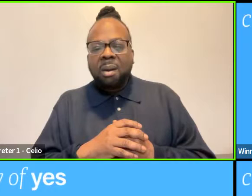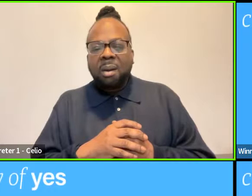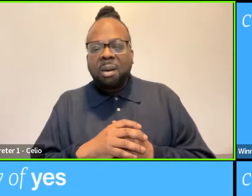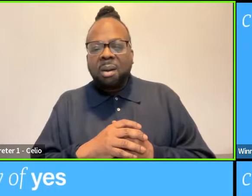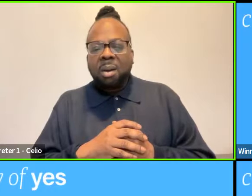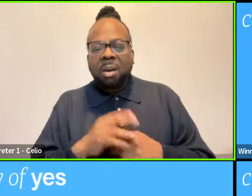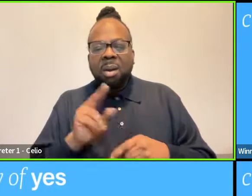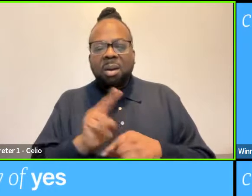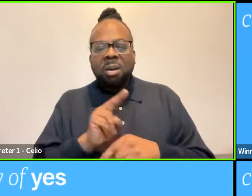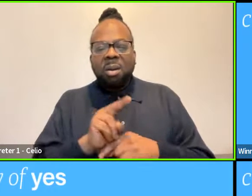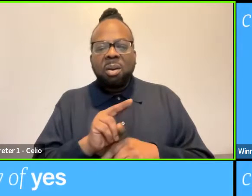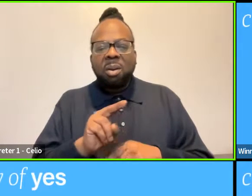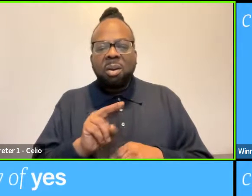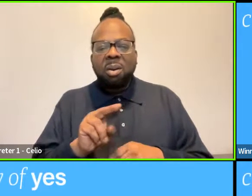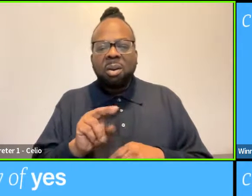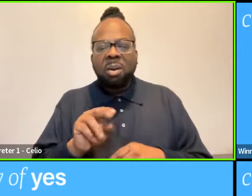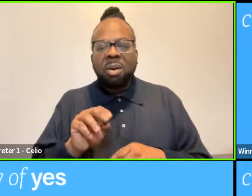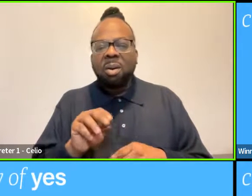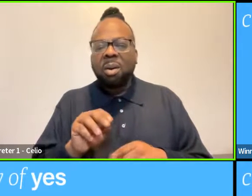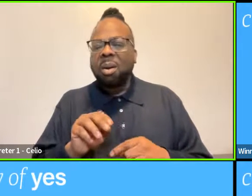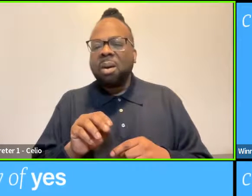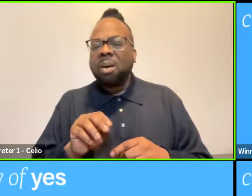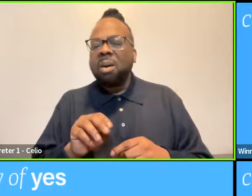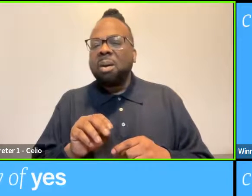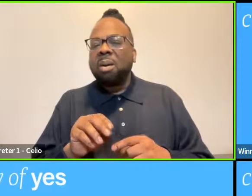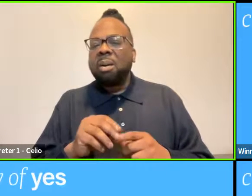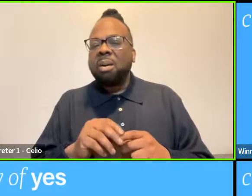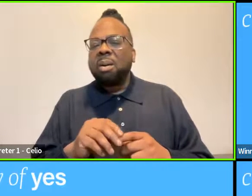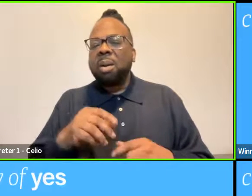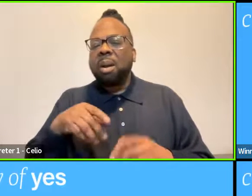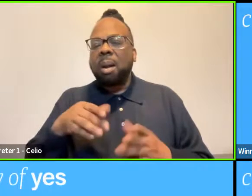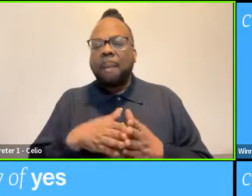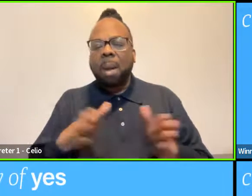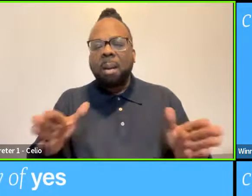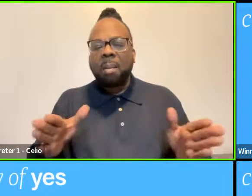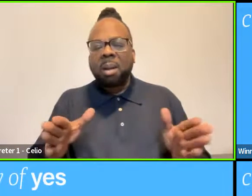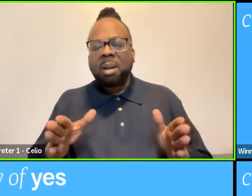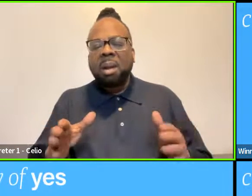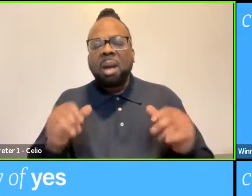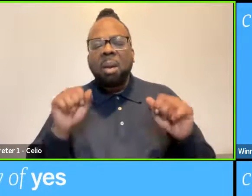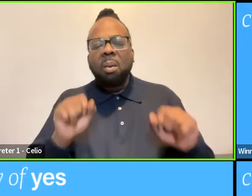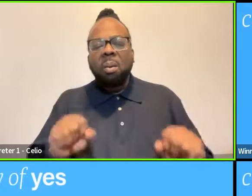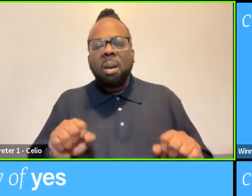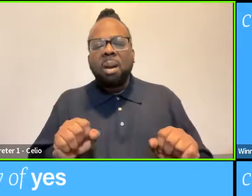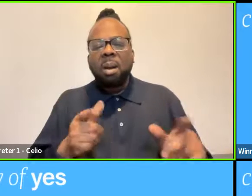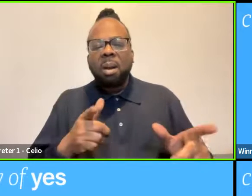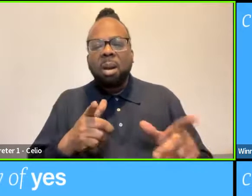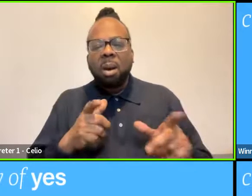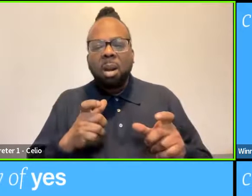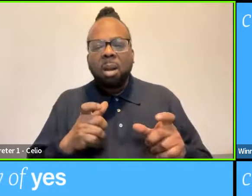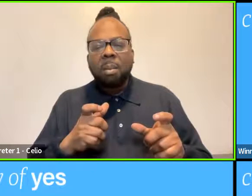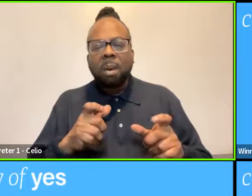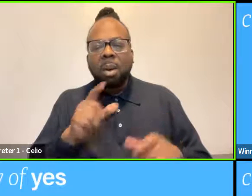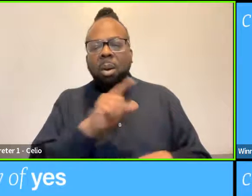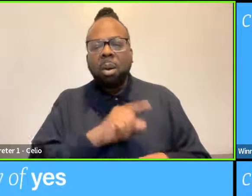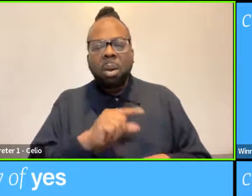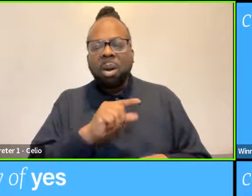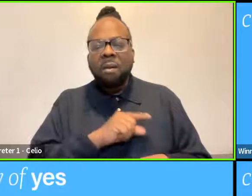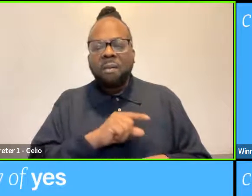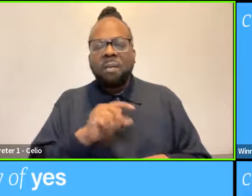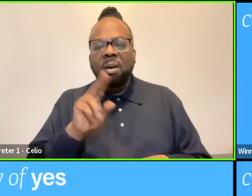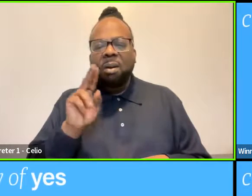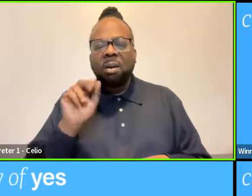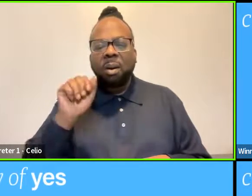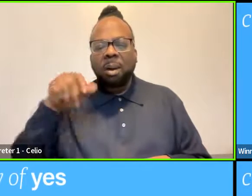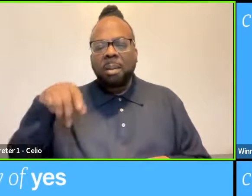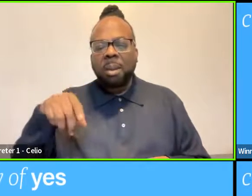using HPD financing or other types of public subsidies, will they automatically qualify for UAP? Will developers of any type of